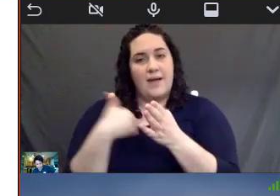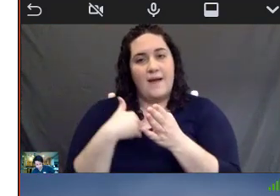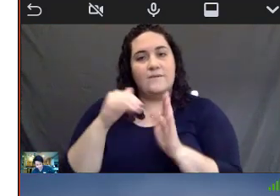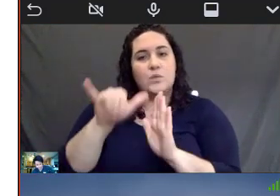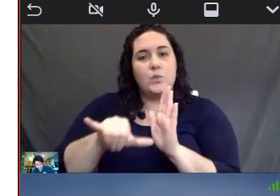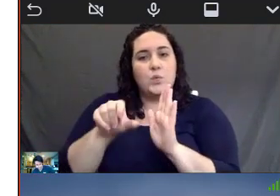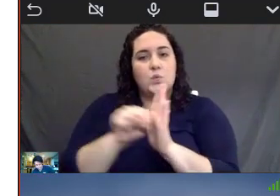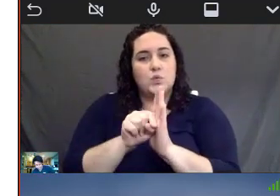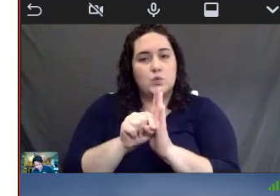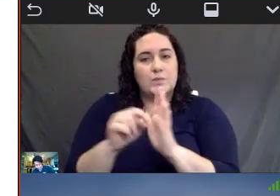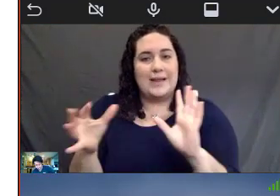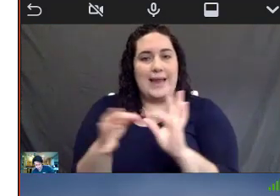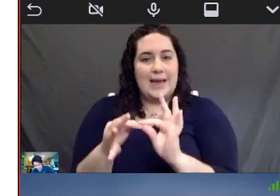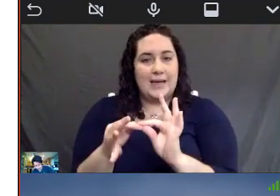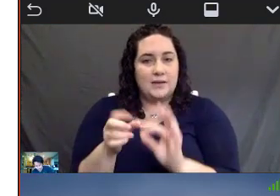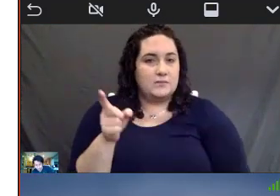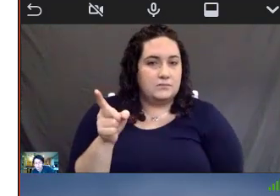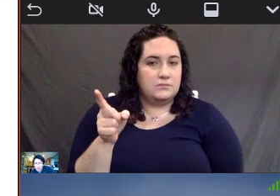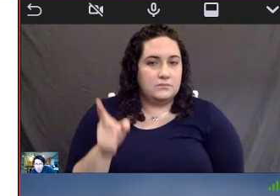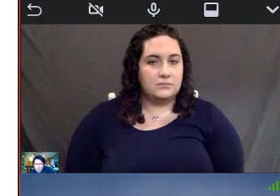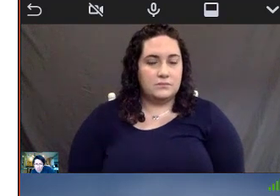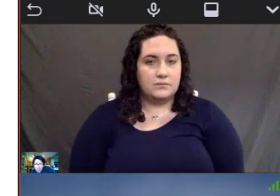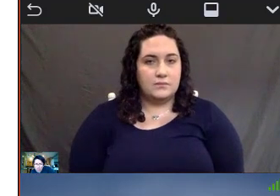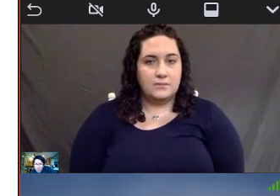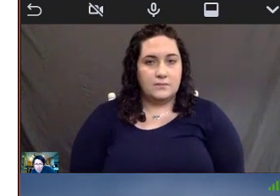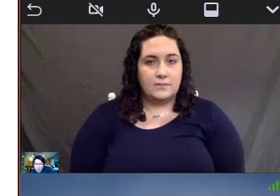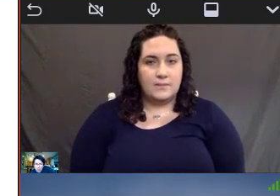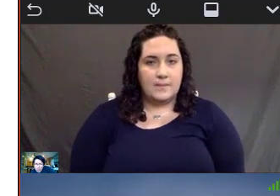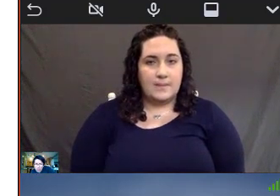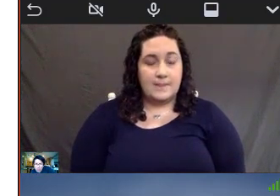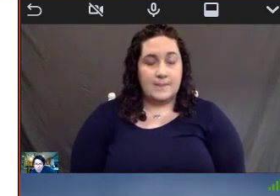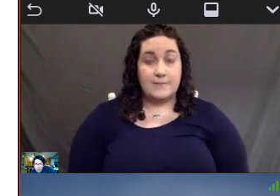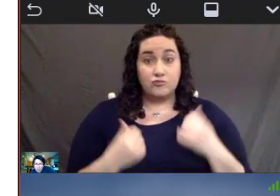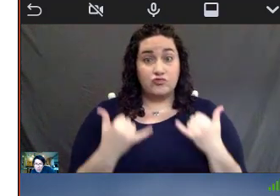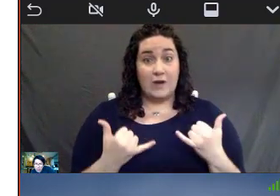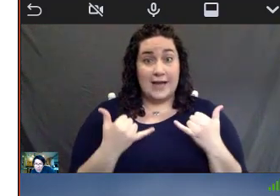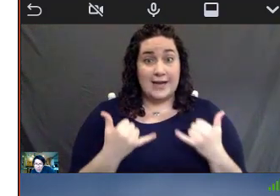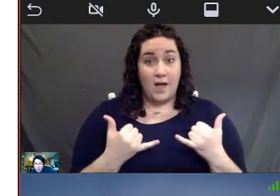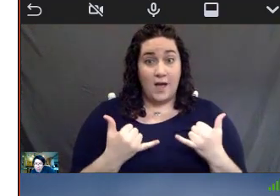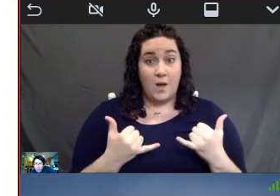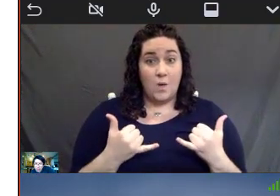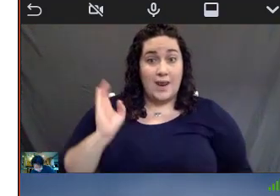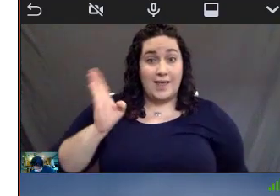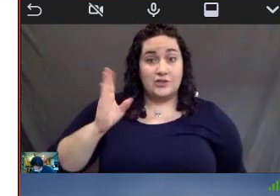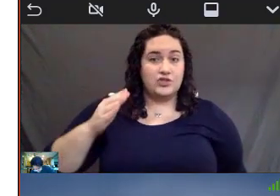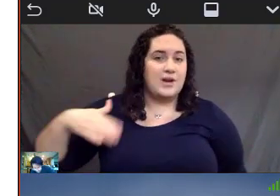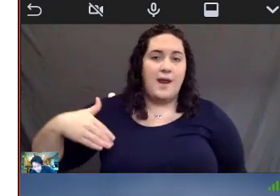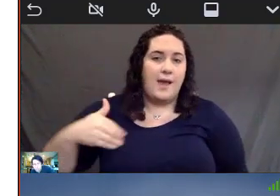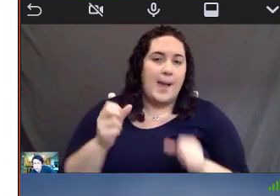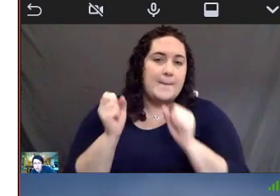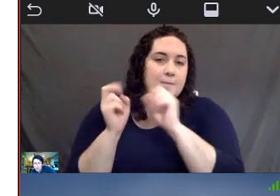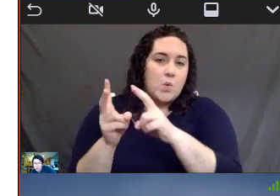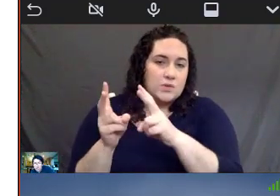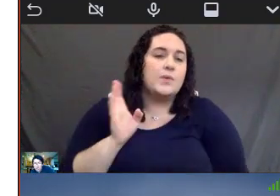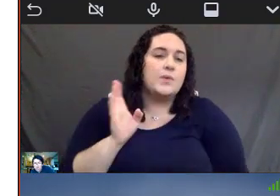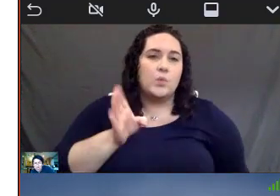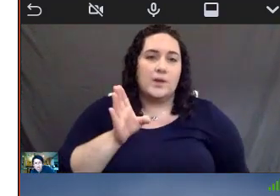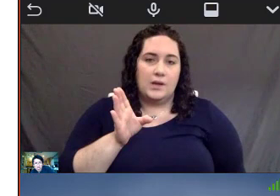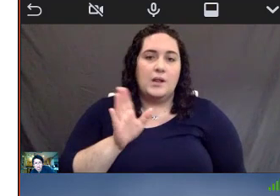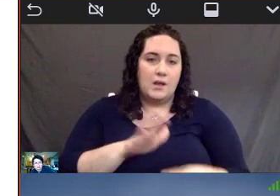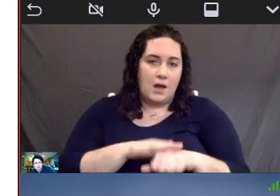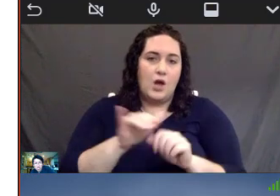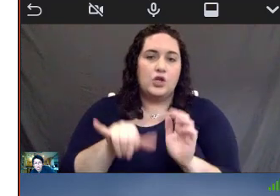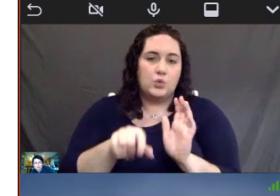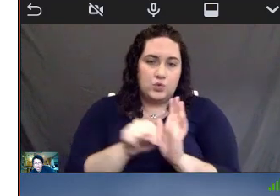these lectures yet, the lecture that I'm delivering right now, this update, but I will. So you'll have access to all